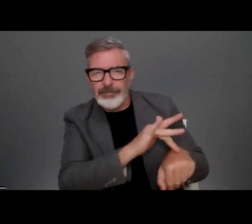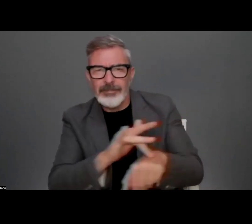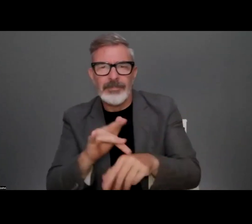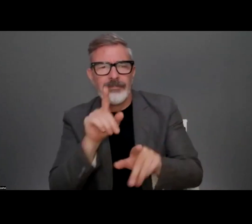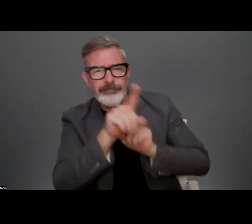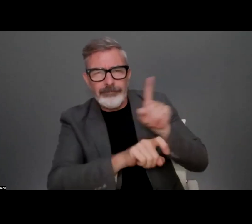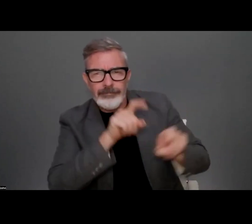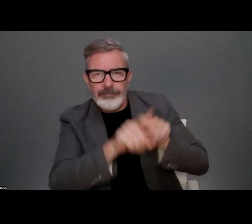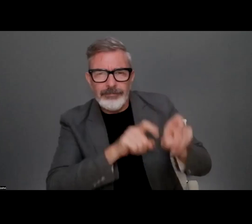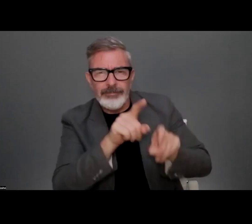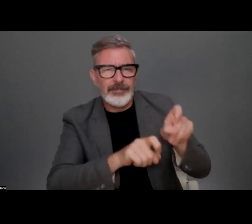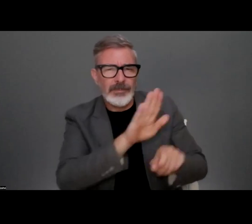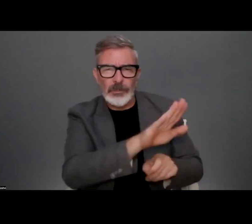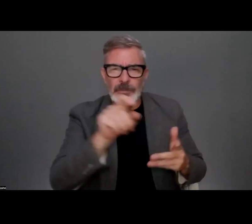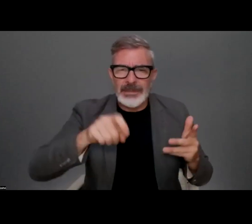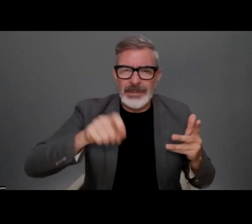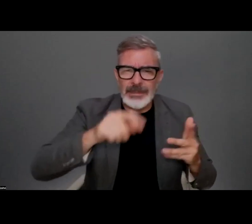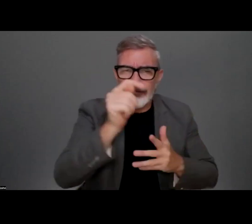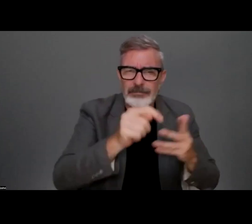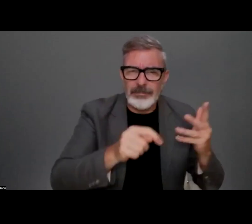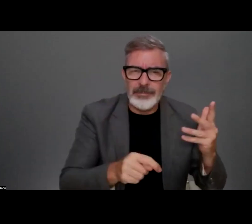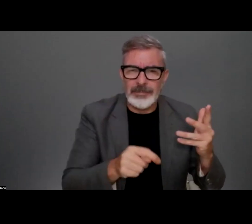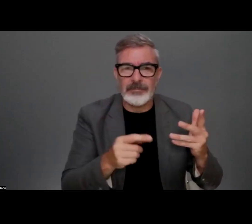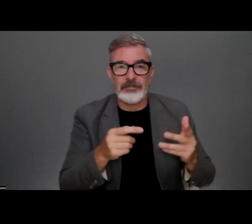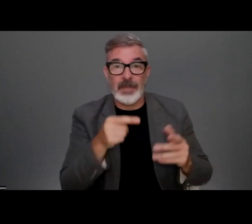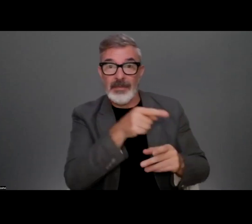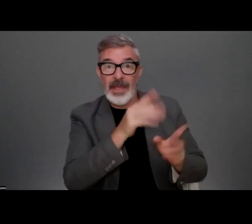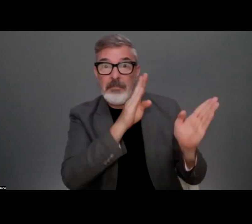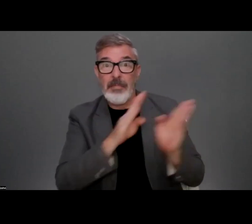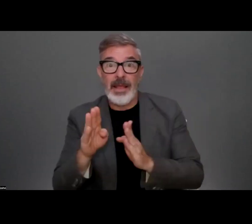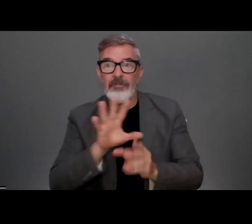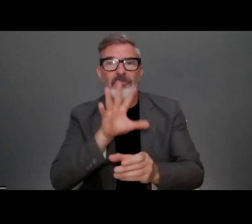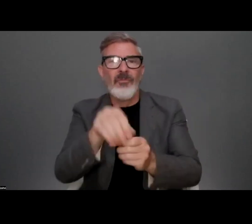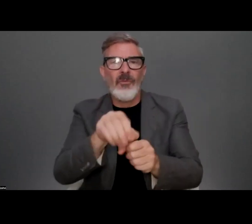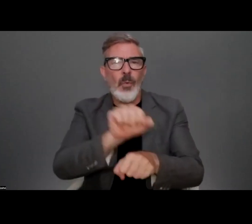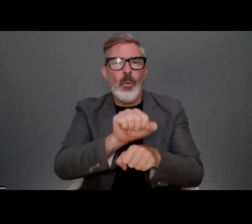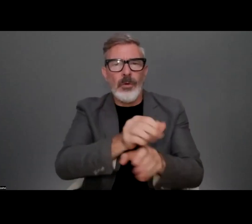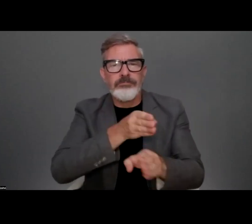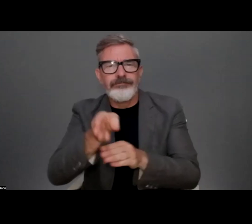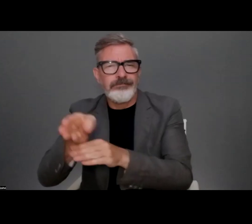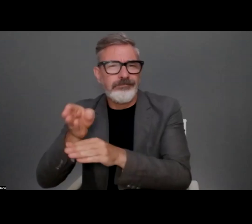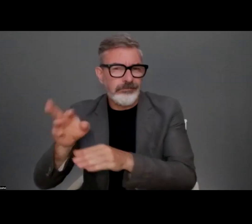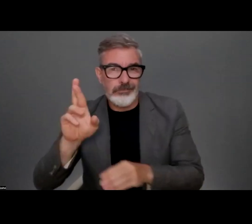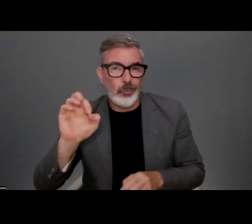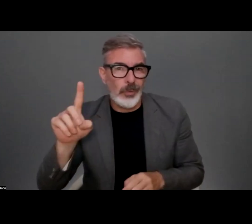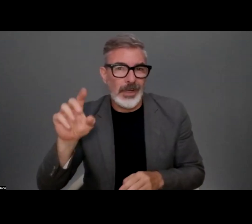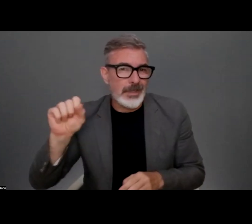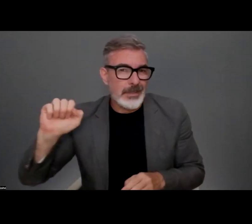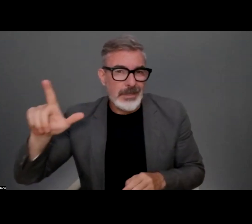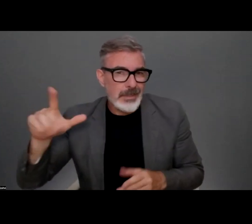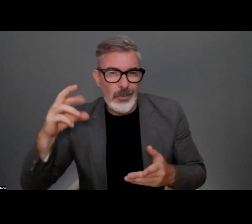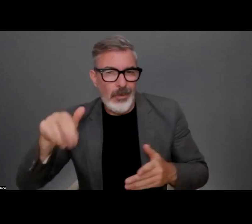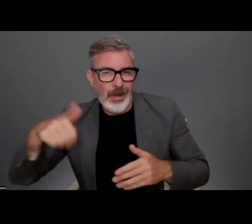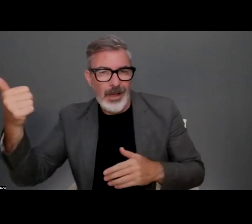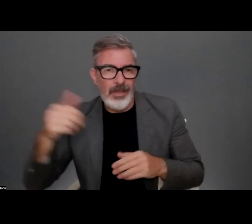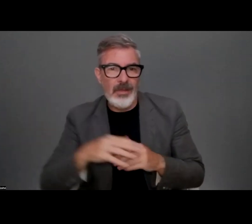or complete in their Red Seal trade, or in any job, 71% increase. You can't buy that